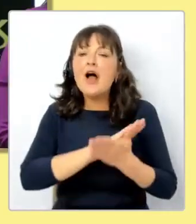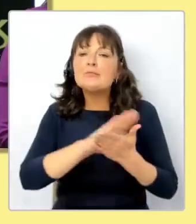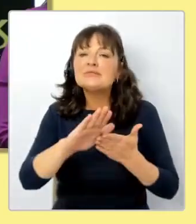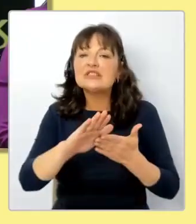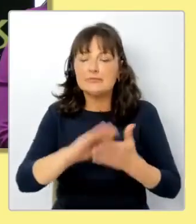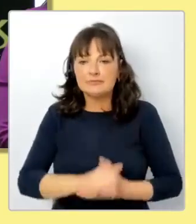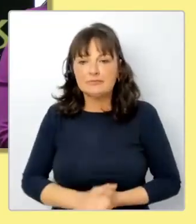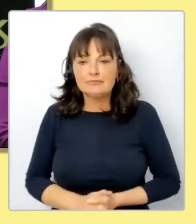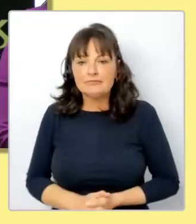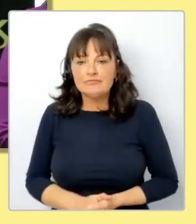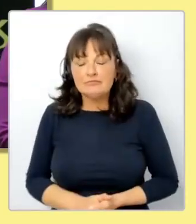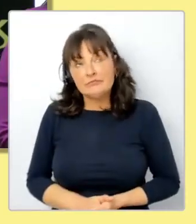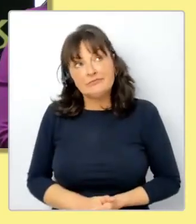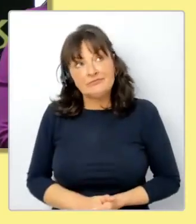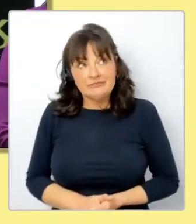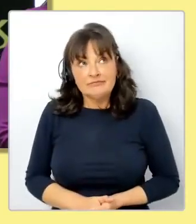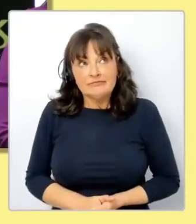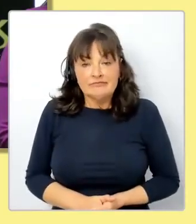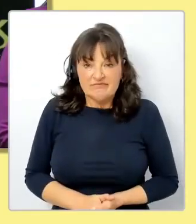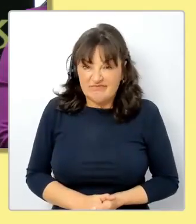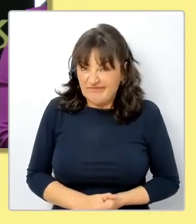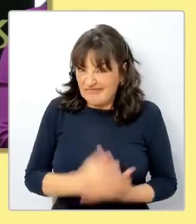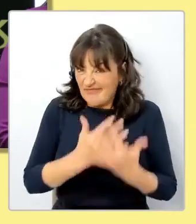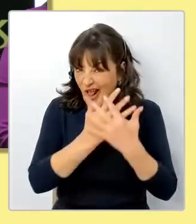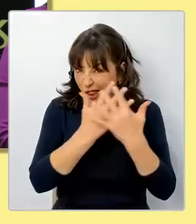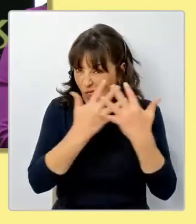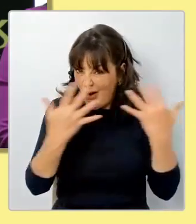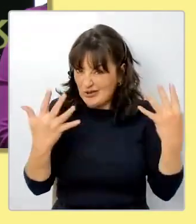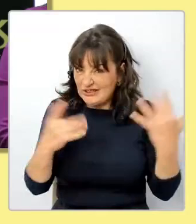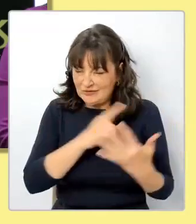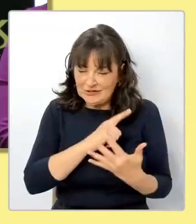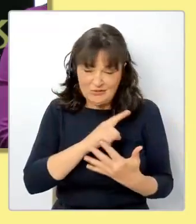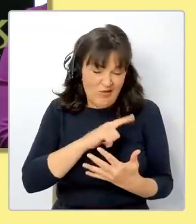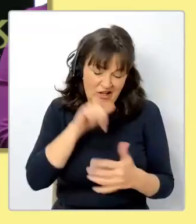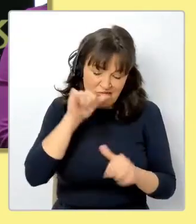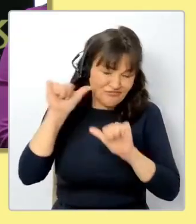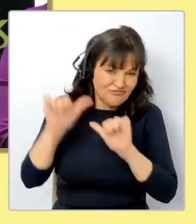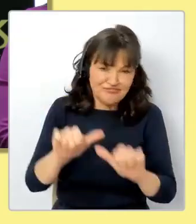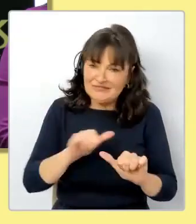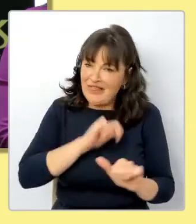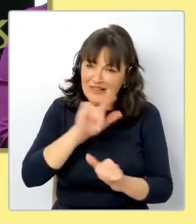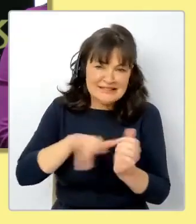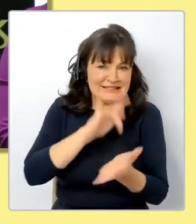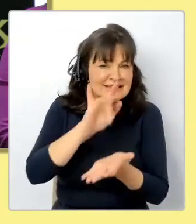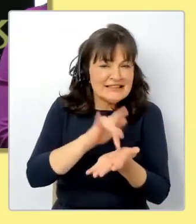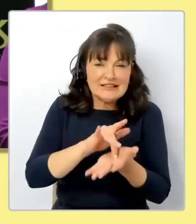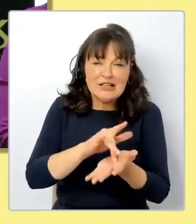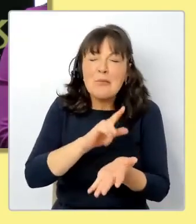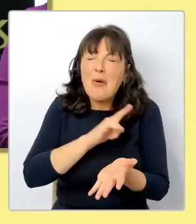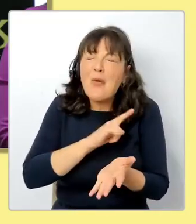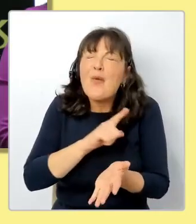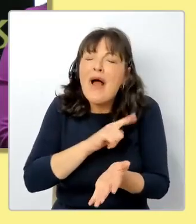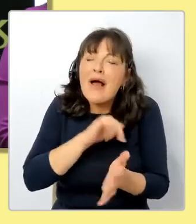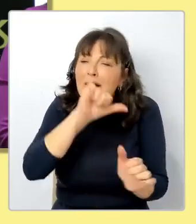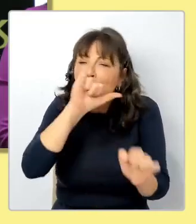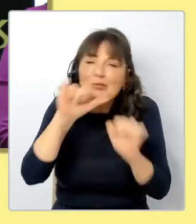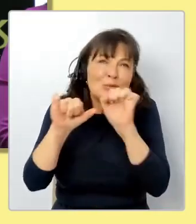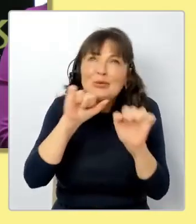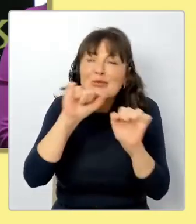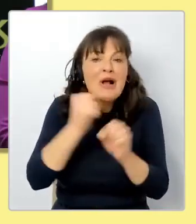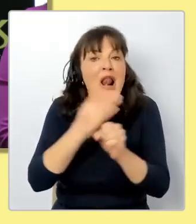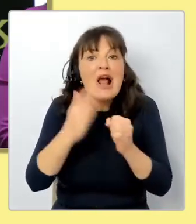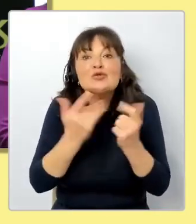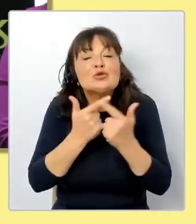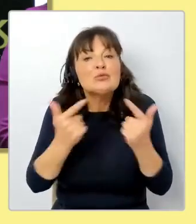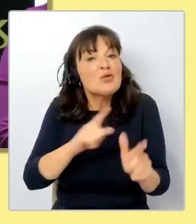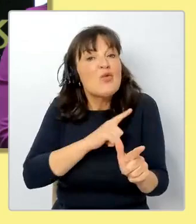there's lots of reasons why I love this city, but one of the reasons why I love it so much is that